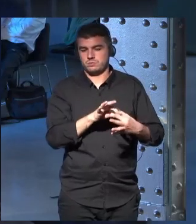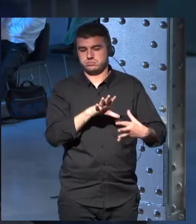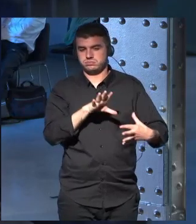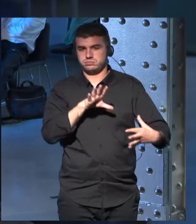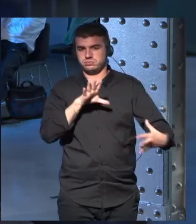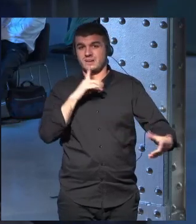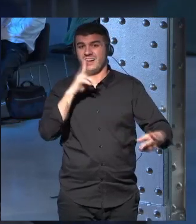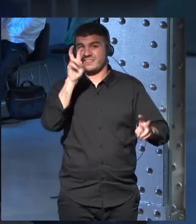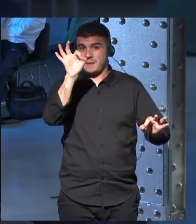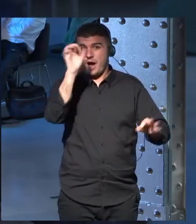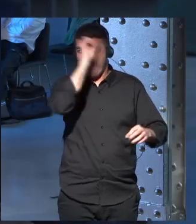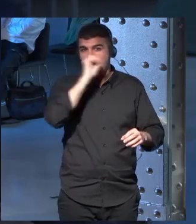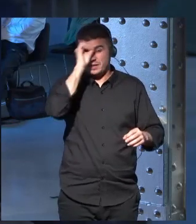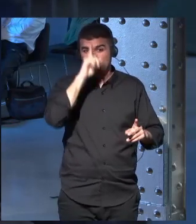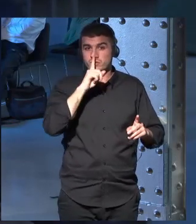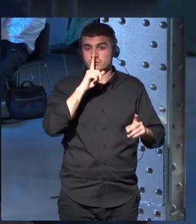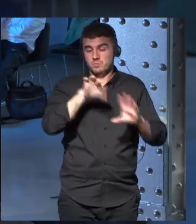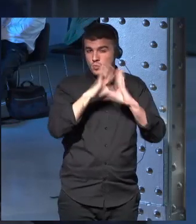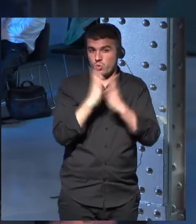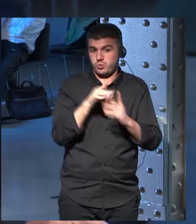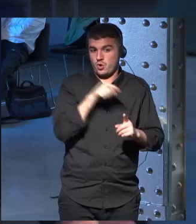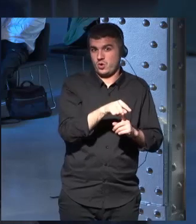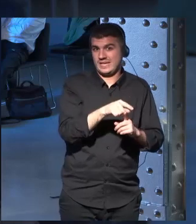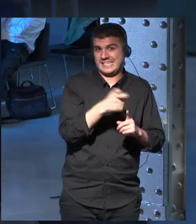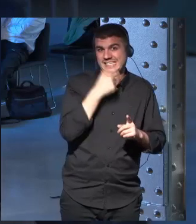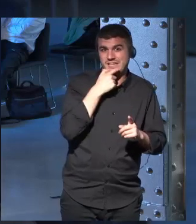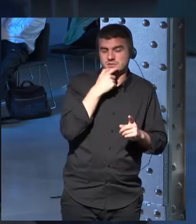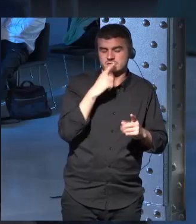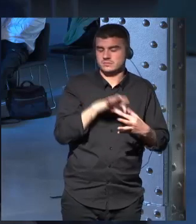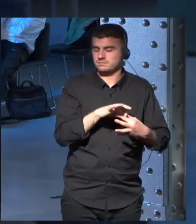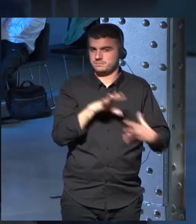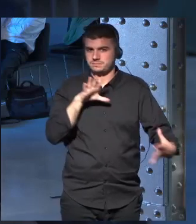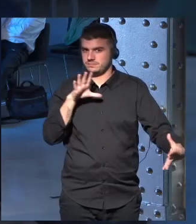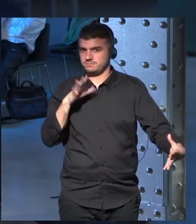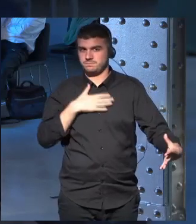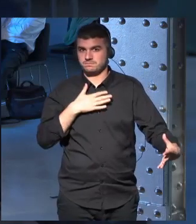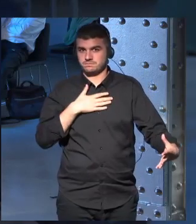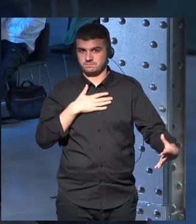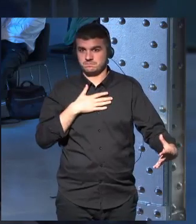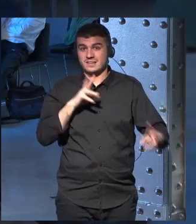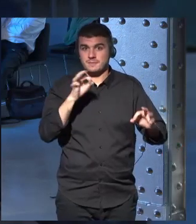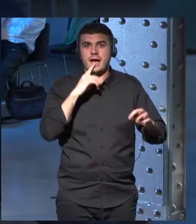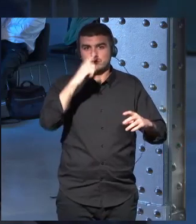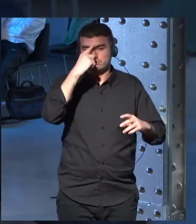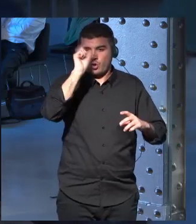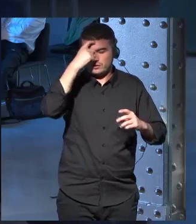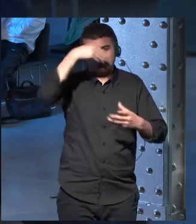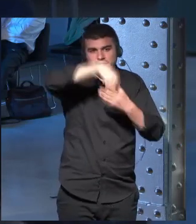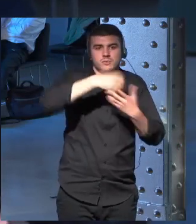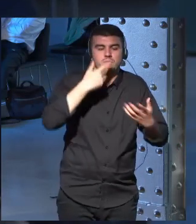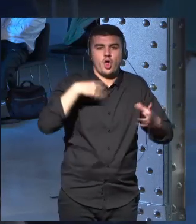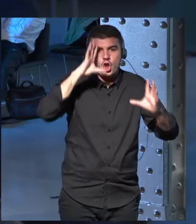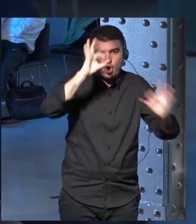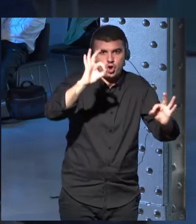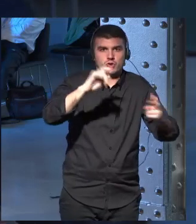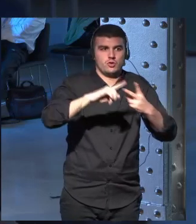worldview represented by such concepts as common sense. So